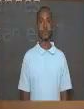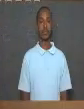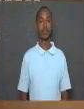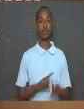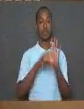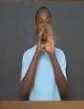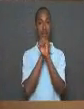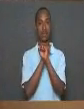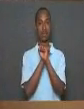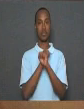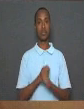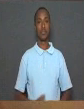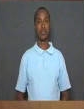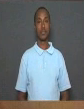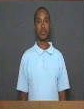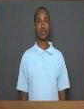Time's up.